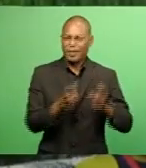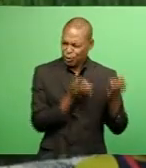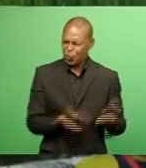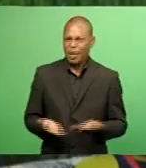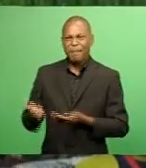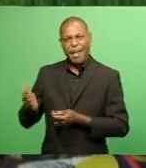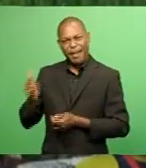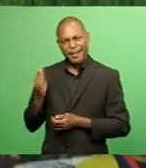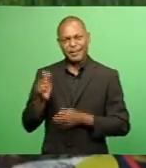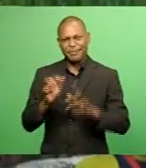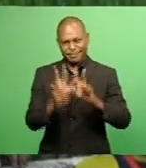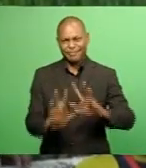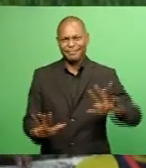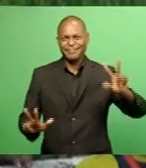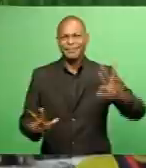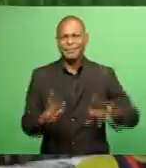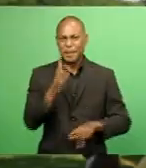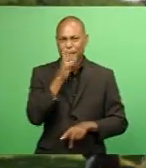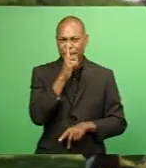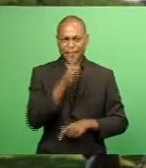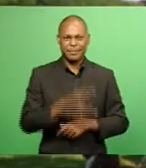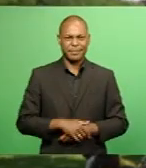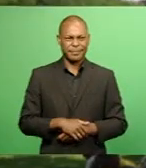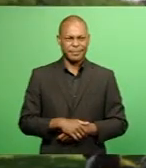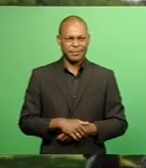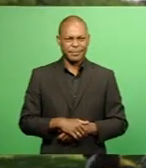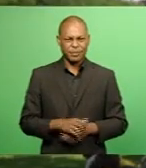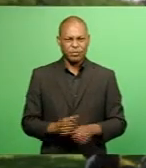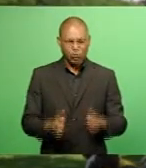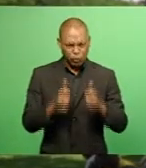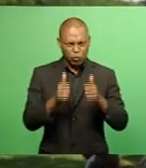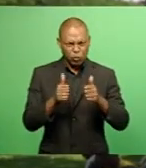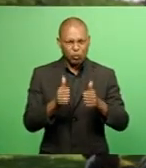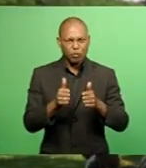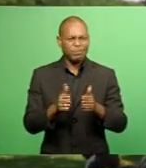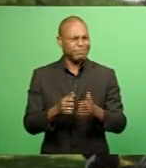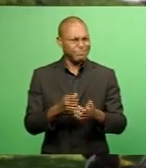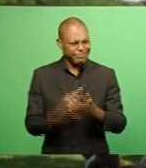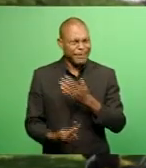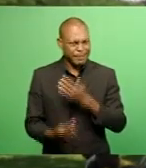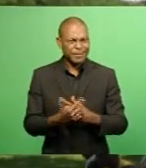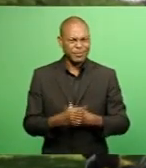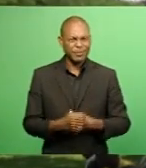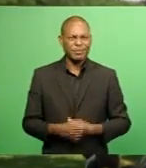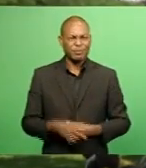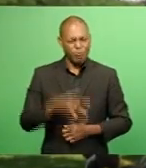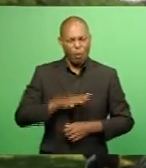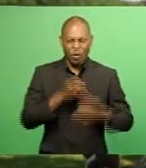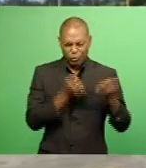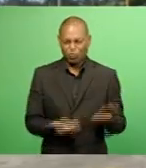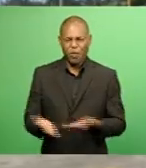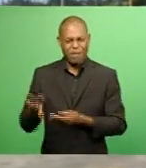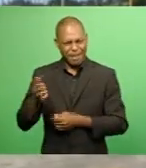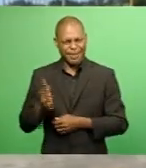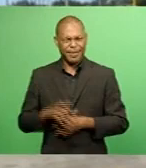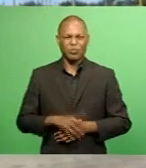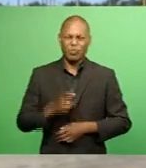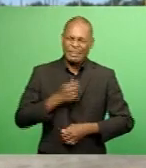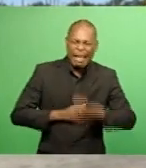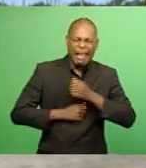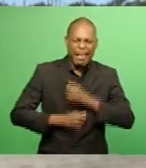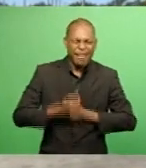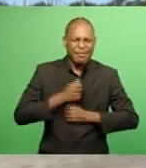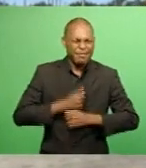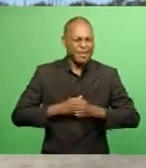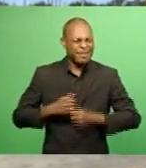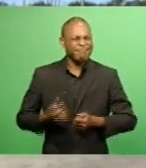of Vanua-Levu. We're doing this for a good cause, for Vanua-Levu. We want to give back to the people of Vanua-Levu. They have suffered a lot during